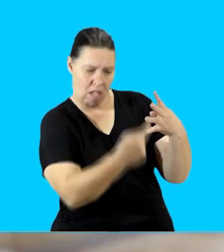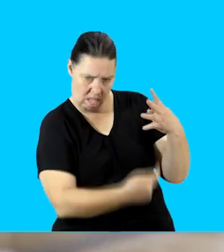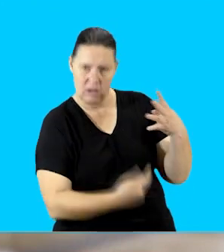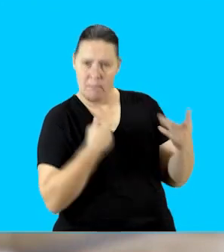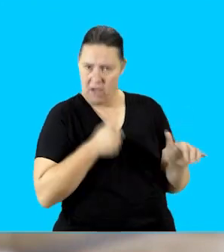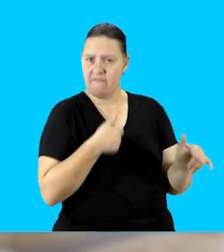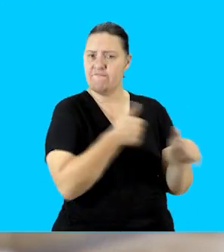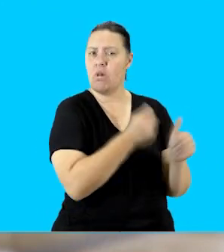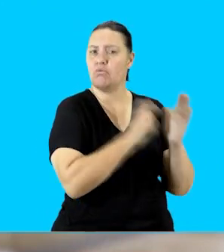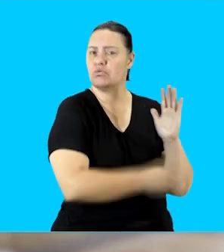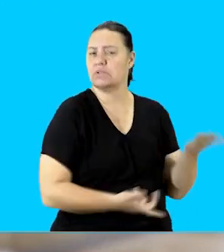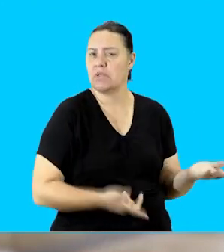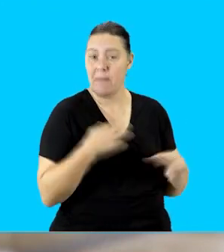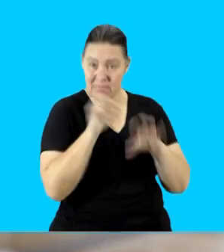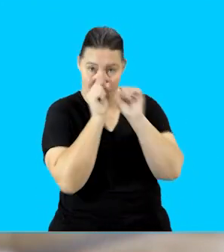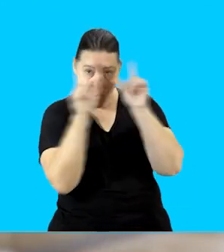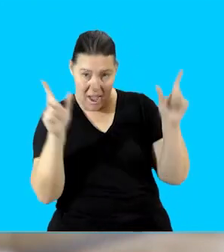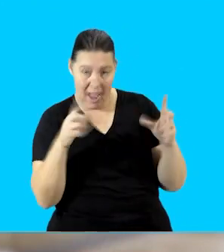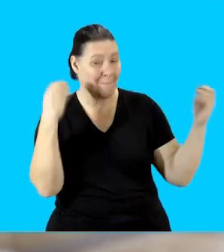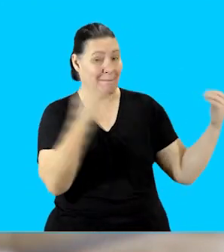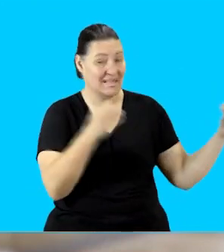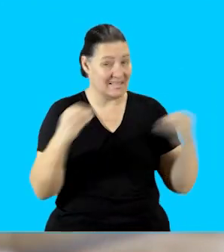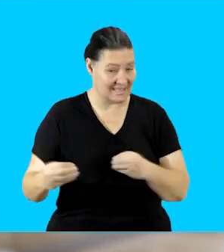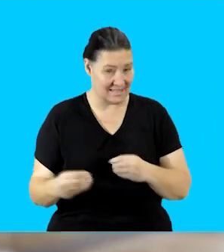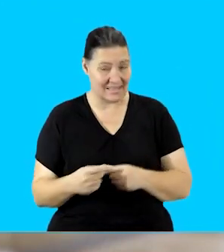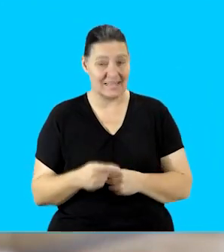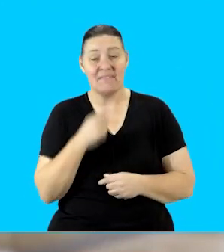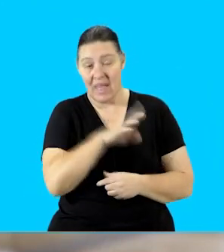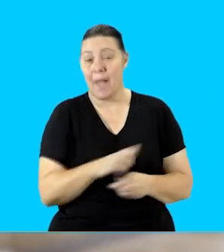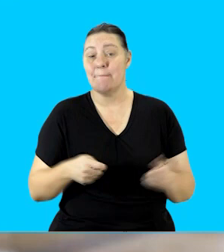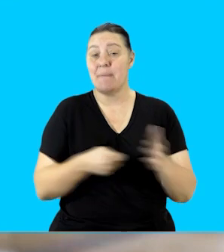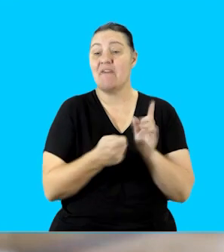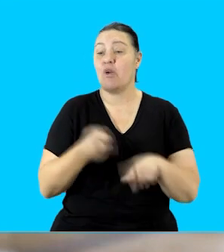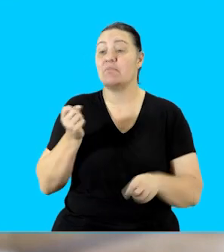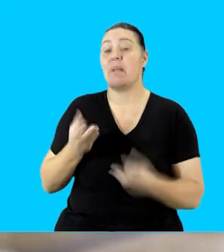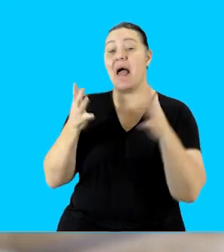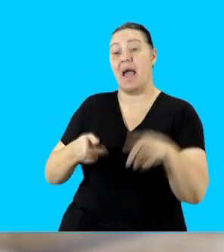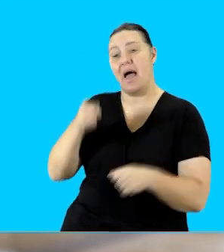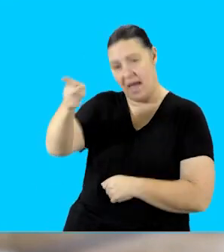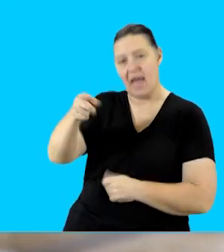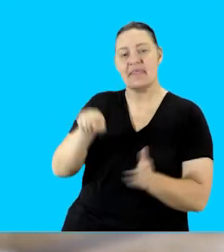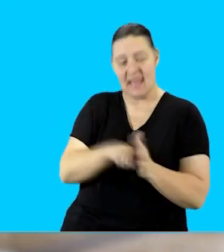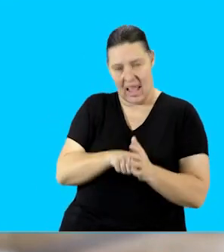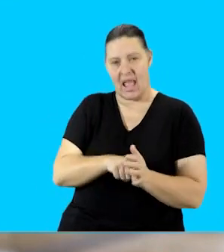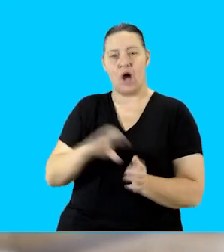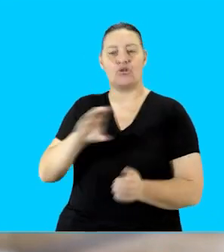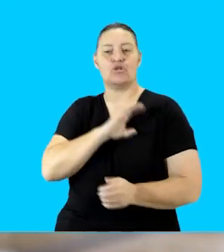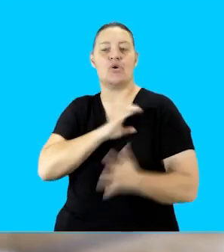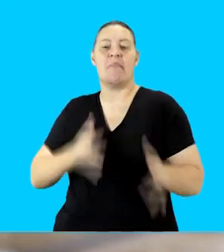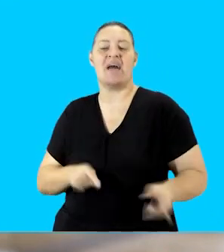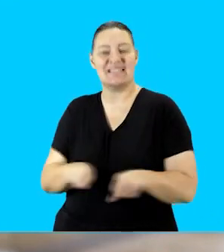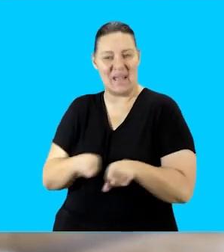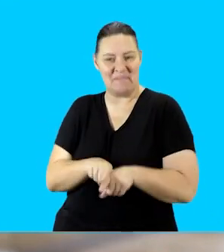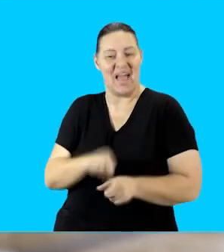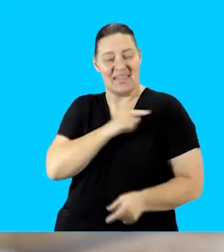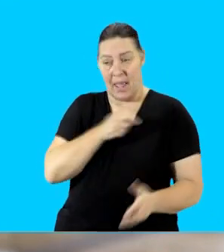suppliers, they are consumers, so they are also protected by the Consumer Protection Act. It's not only me and you who are customers, but even businesses